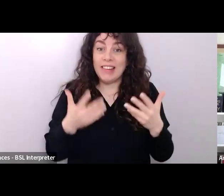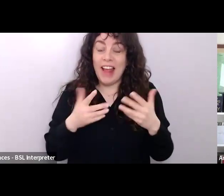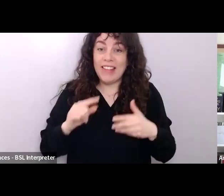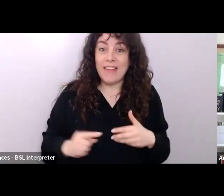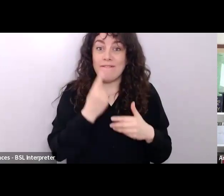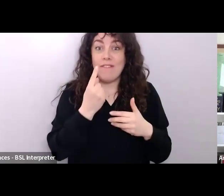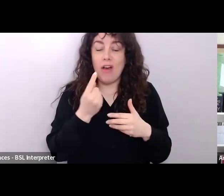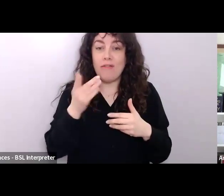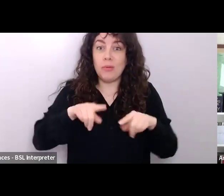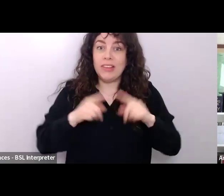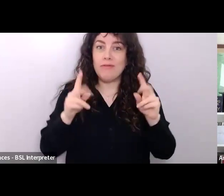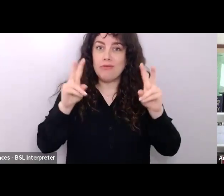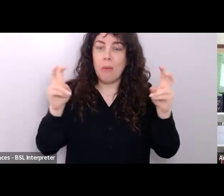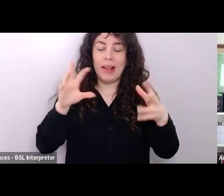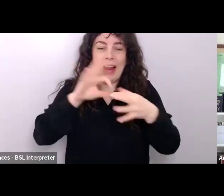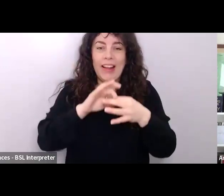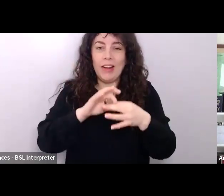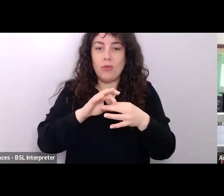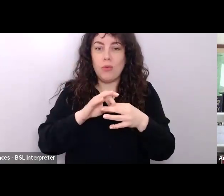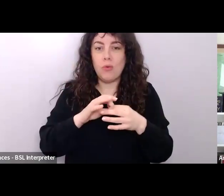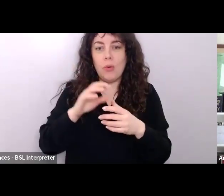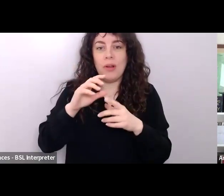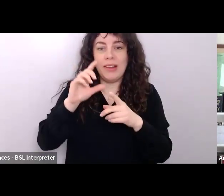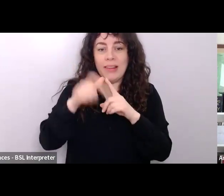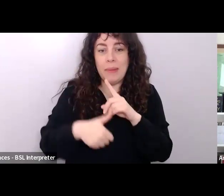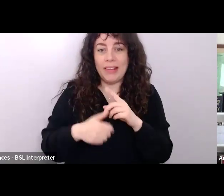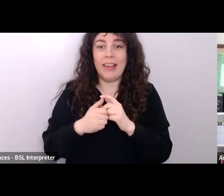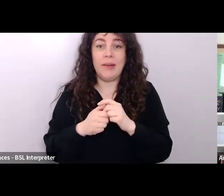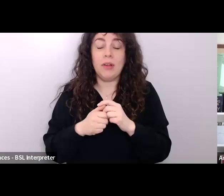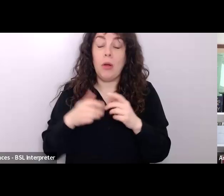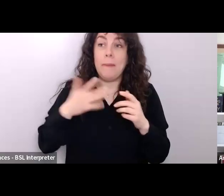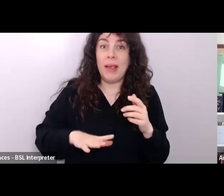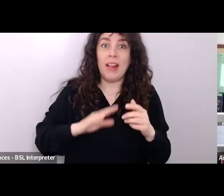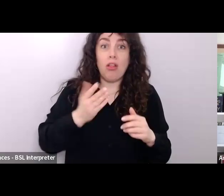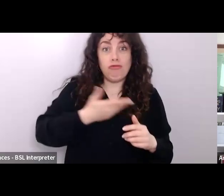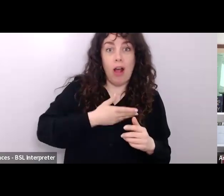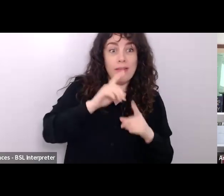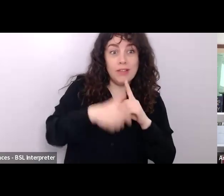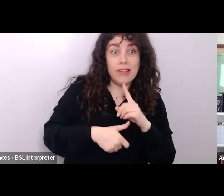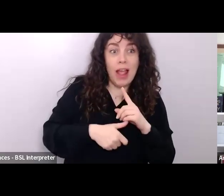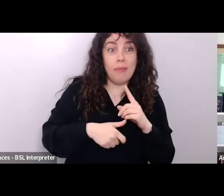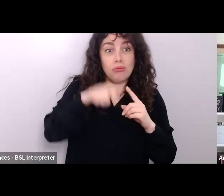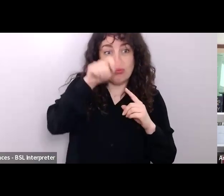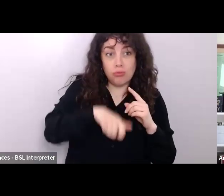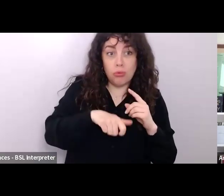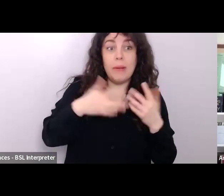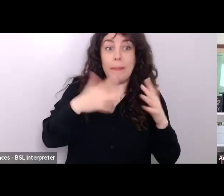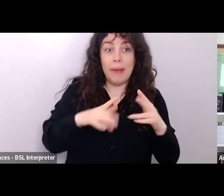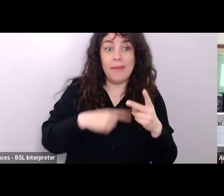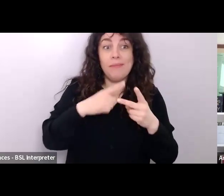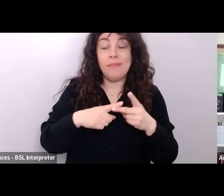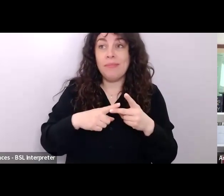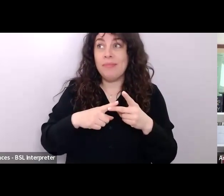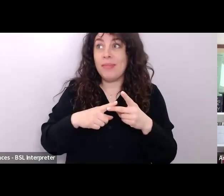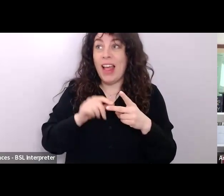topics related to disability. So we've done one on the rights of disabled students. Our next one in a couple of weeks is on advocating